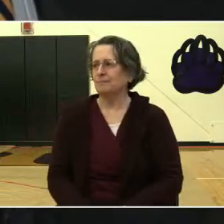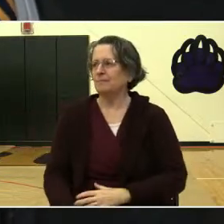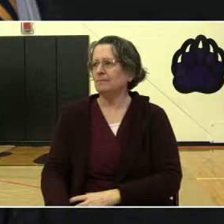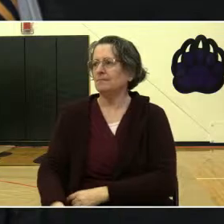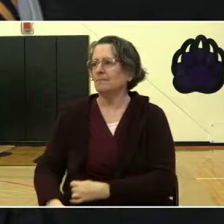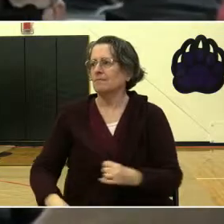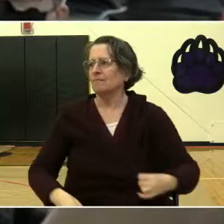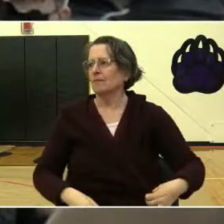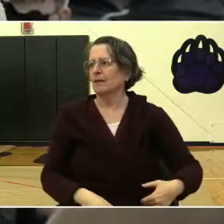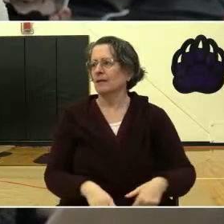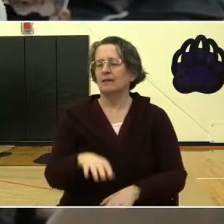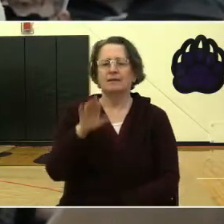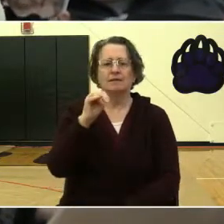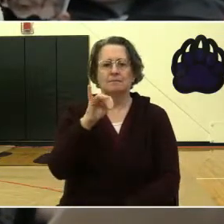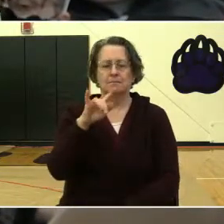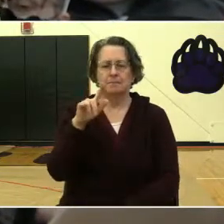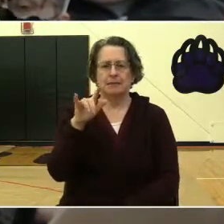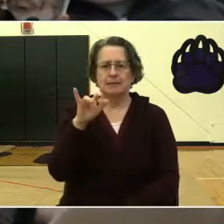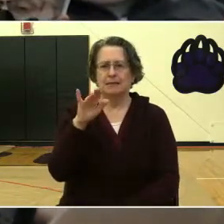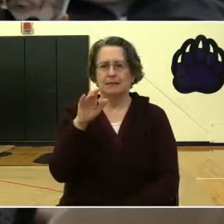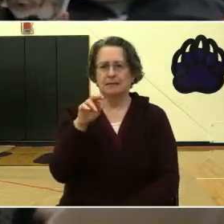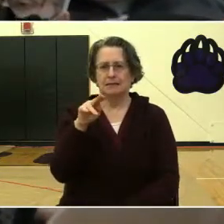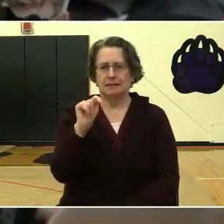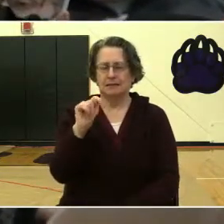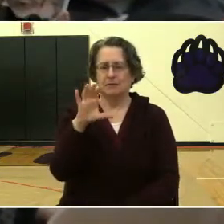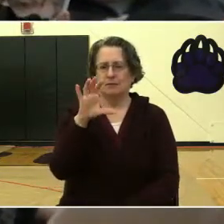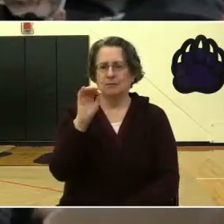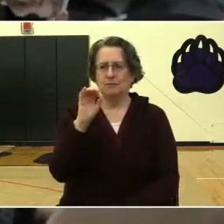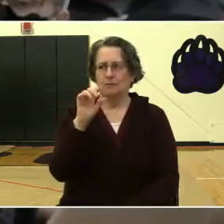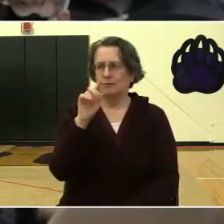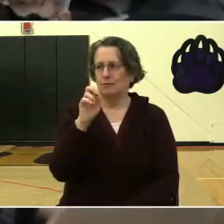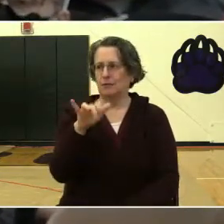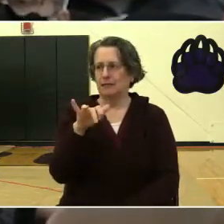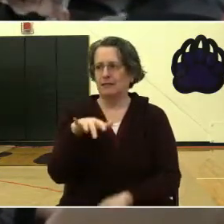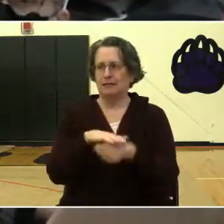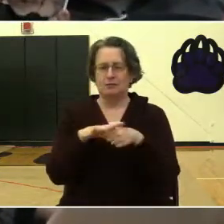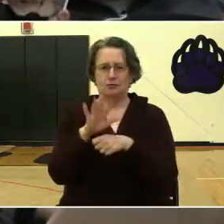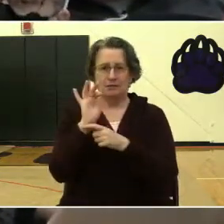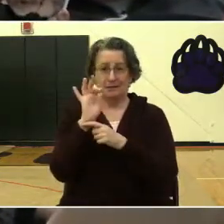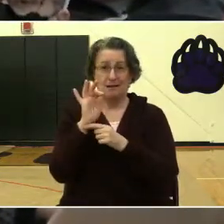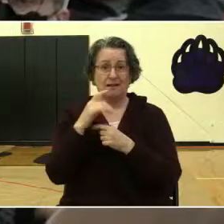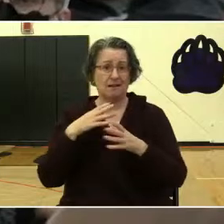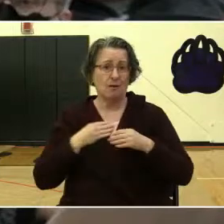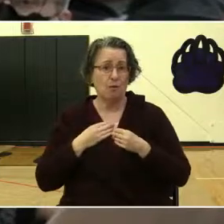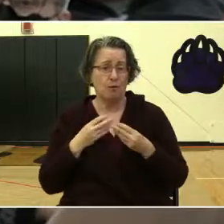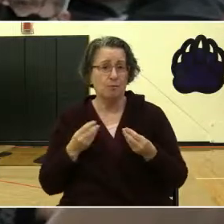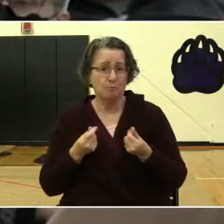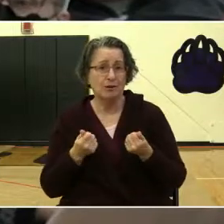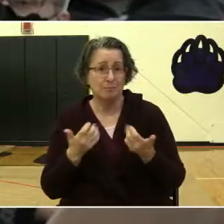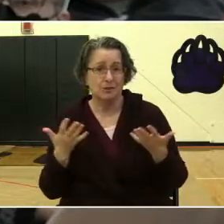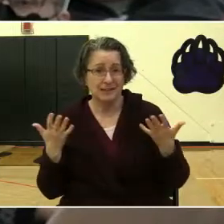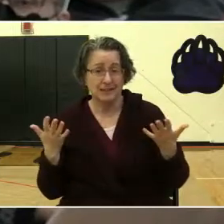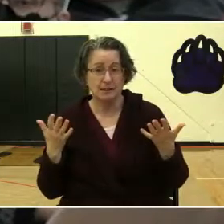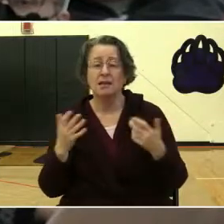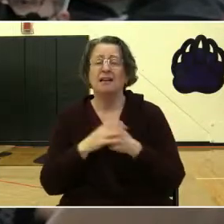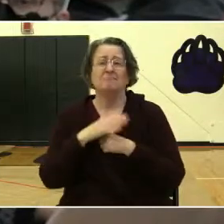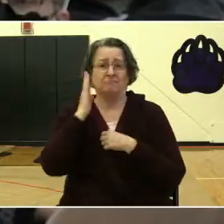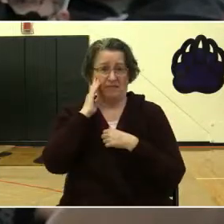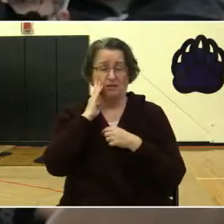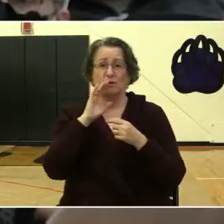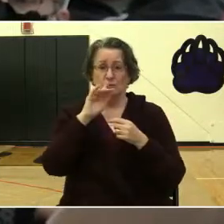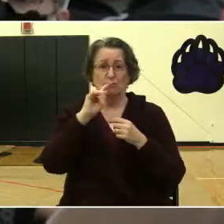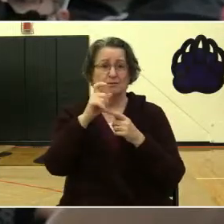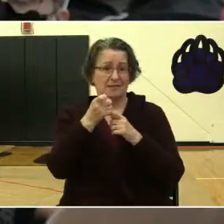kie ment District 9 UM property owner and I'm um aware of the taxes going up and I